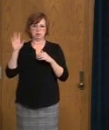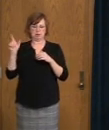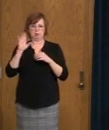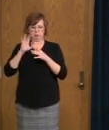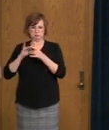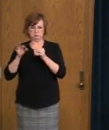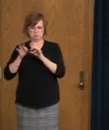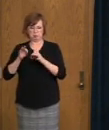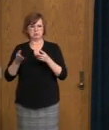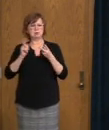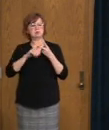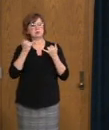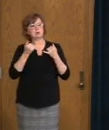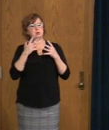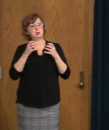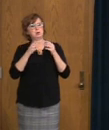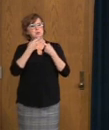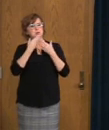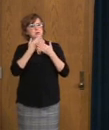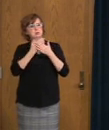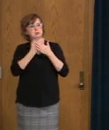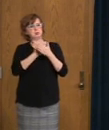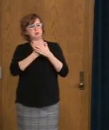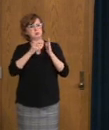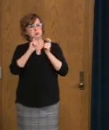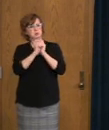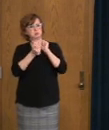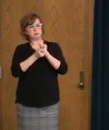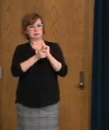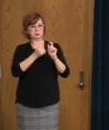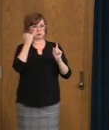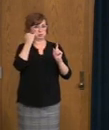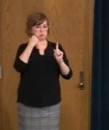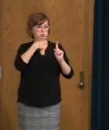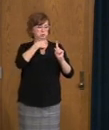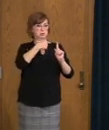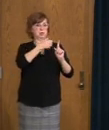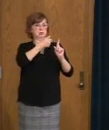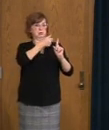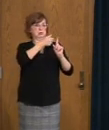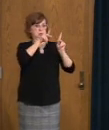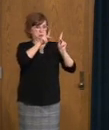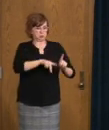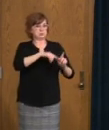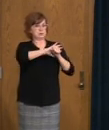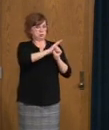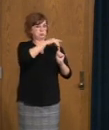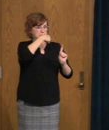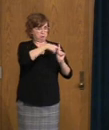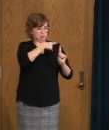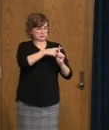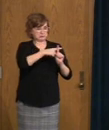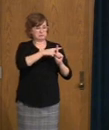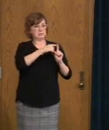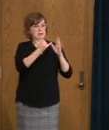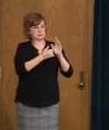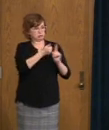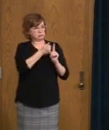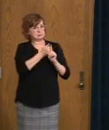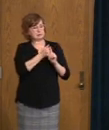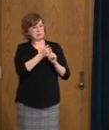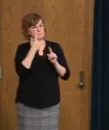mandatory self-isolation period for COVID positive individuals. We're reducing the isolation period from 14 days to 10 days,